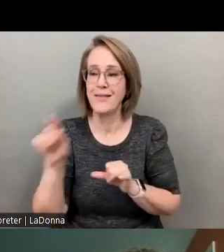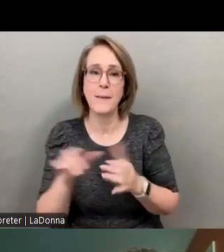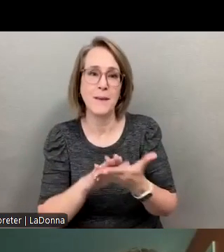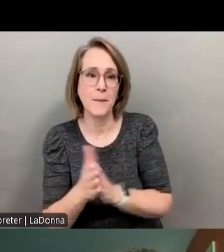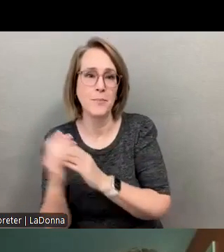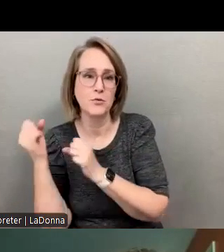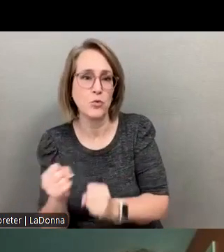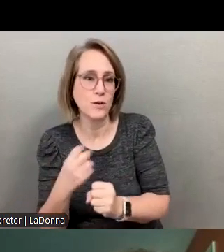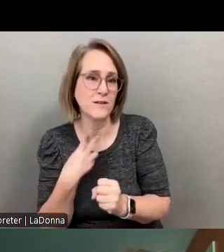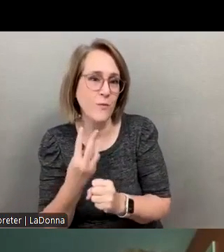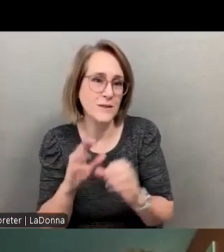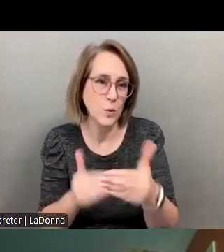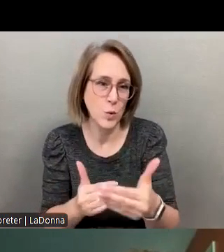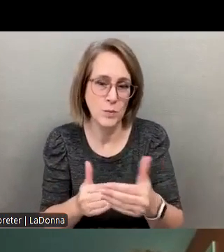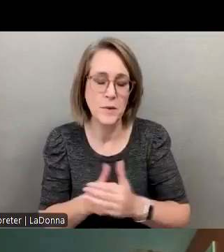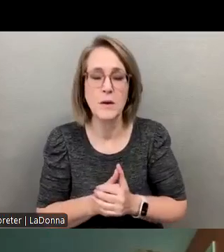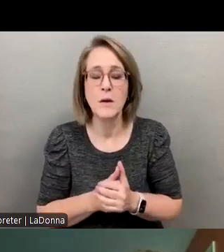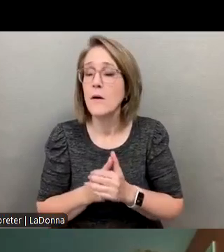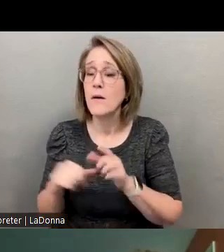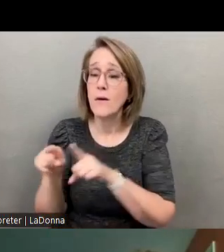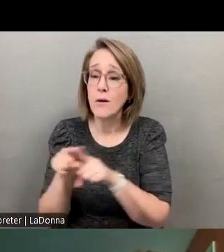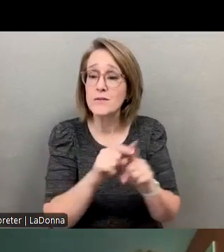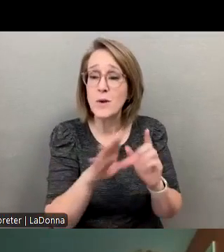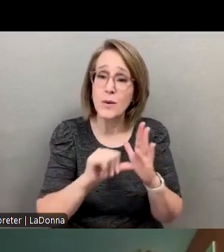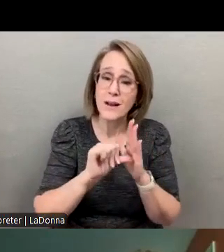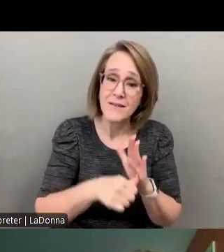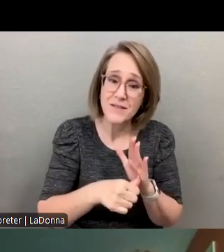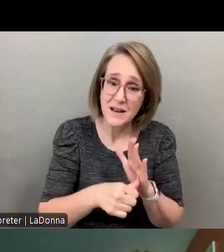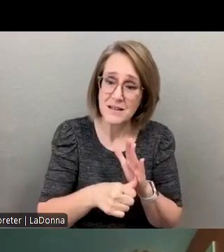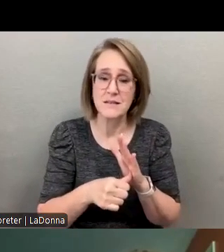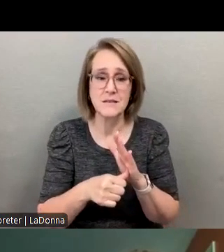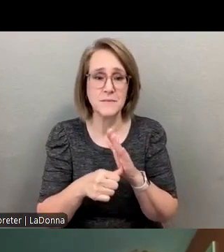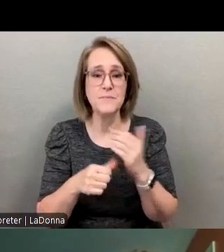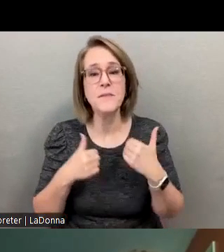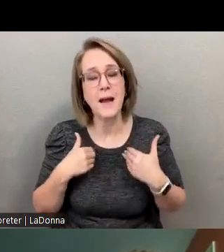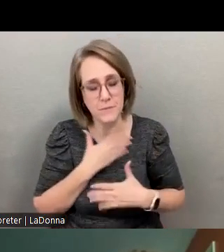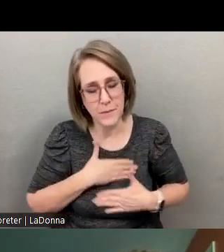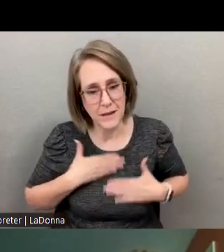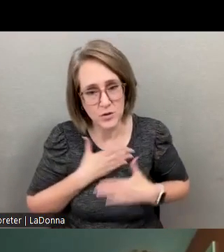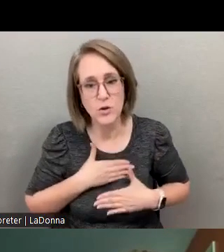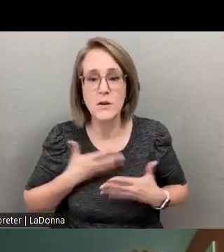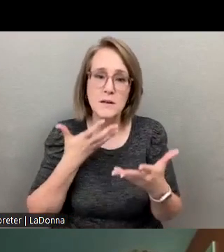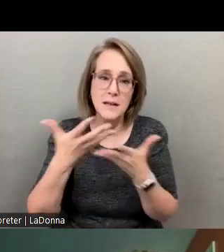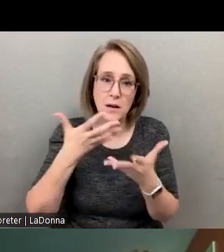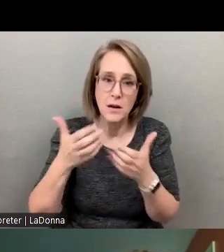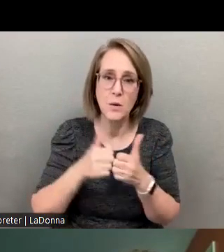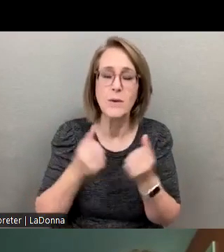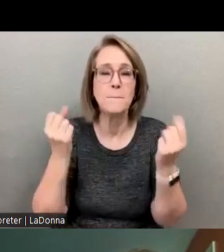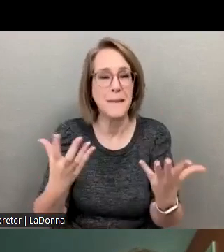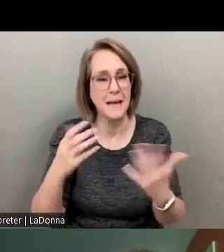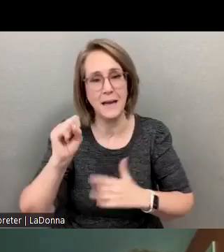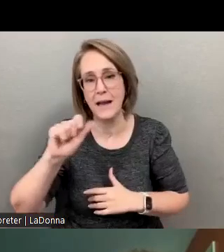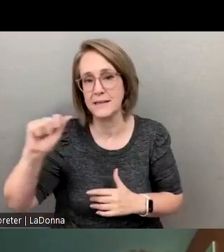there. I also really want to emphasize, because again, I've had the pleasure of interacting with a number of